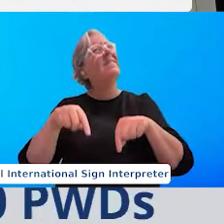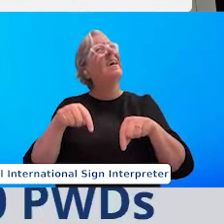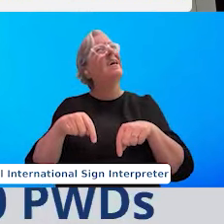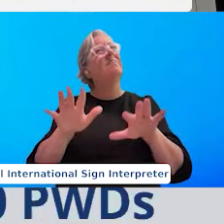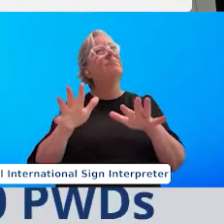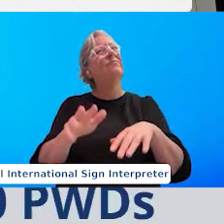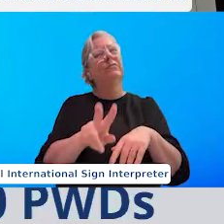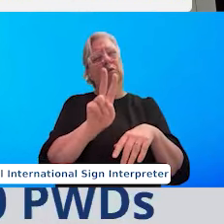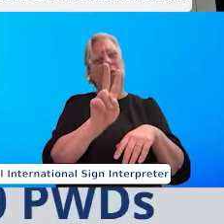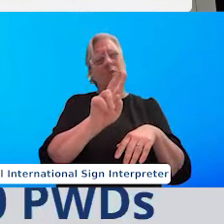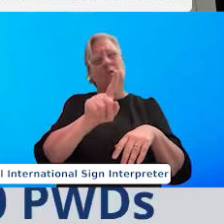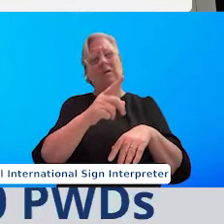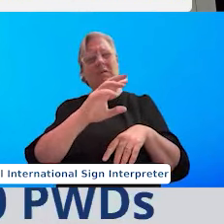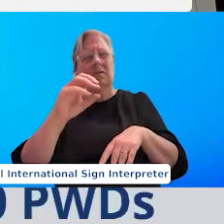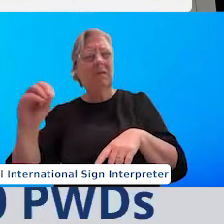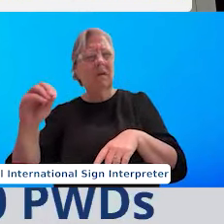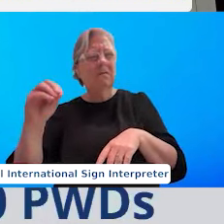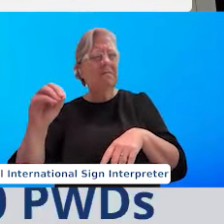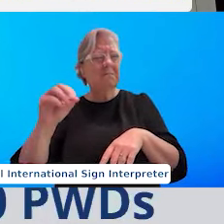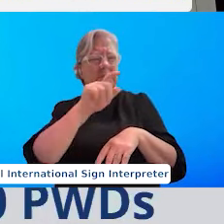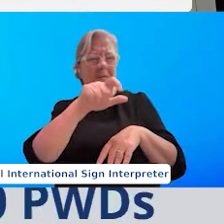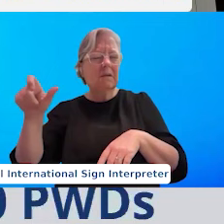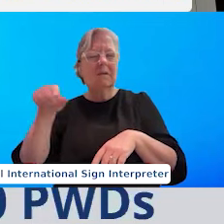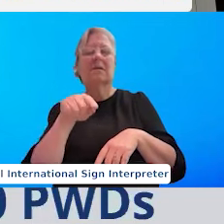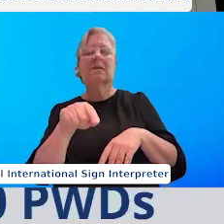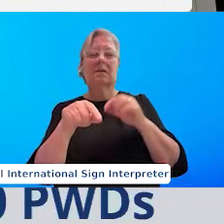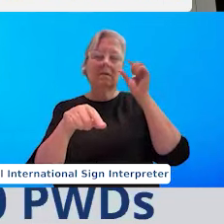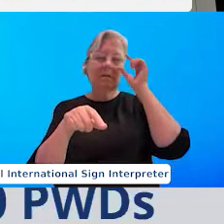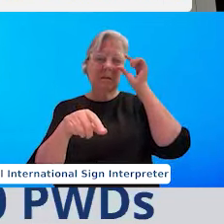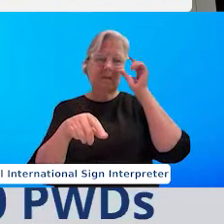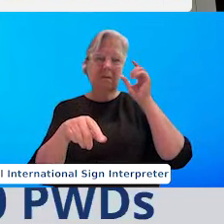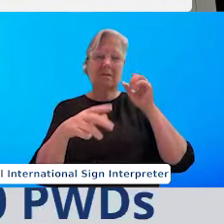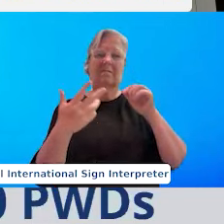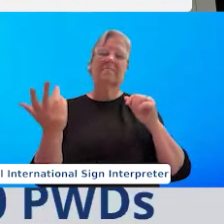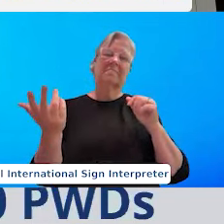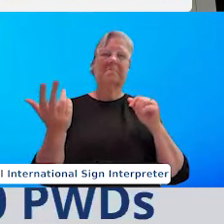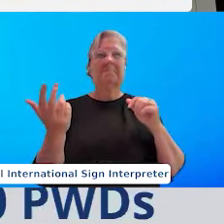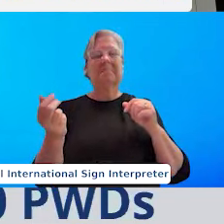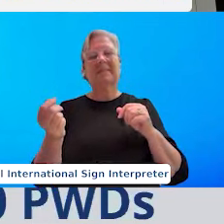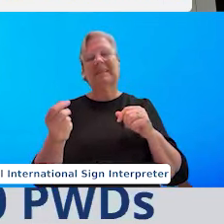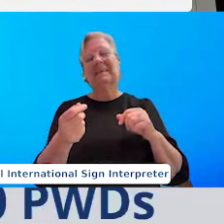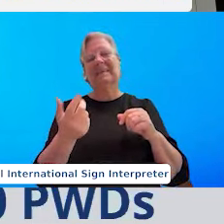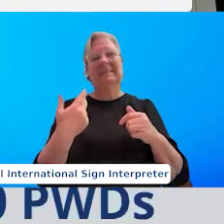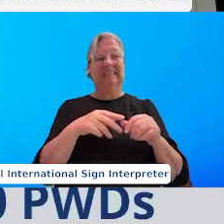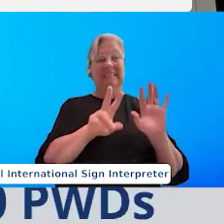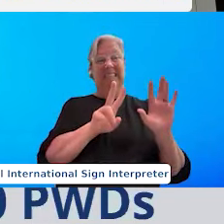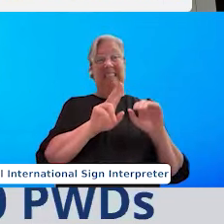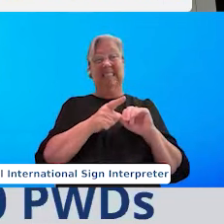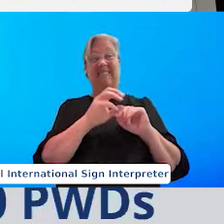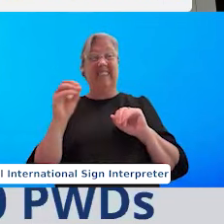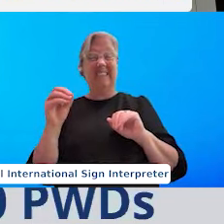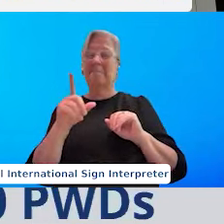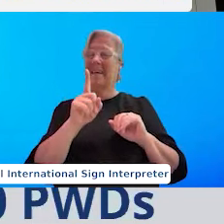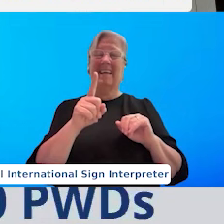the PA, of course, need to be trained, and they are certified by the